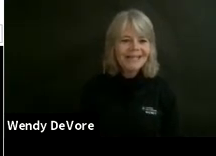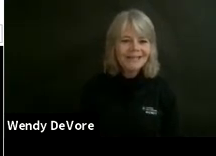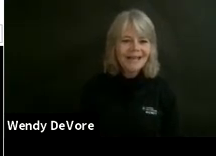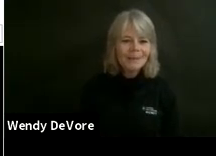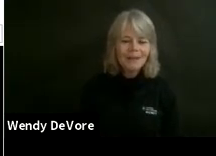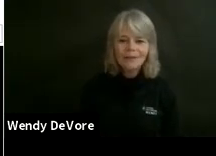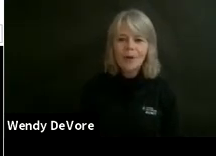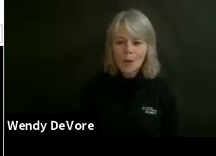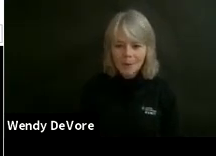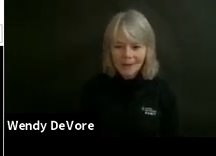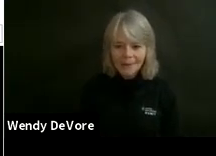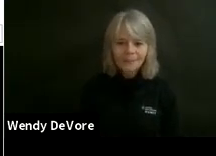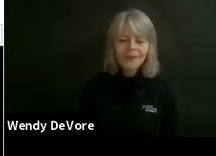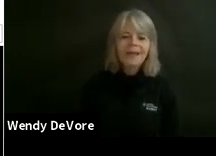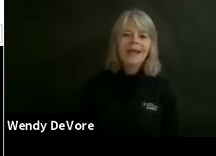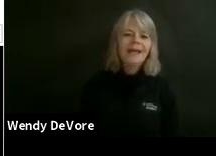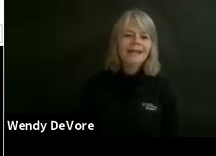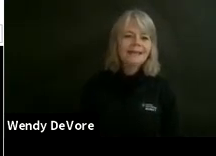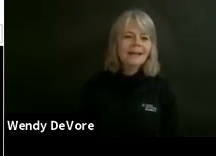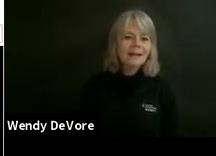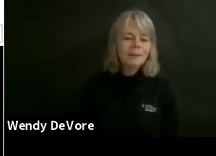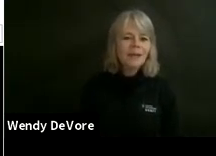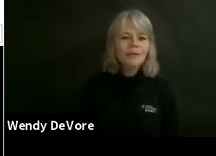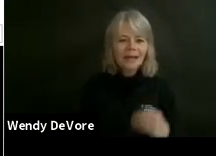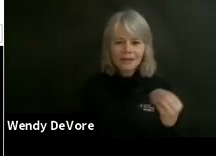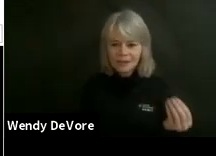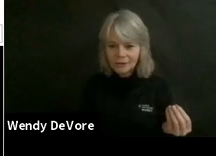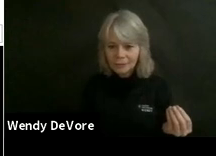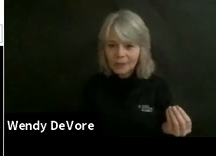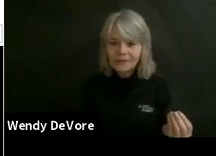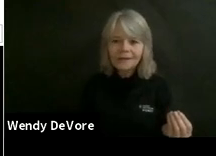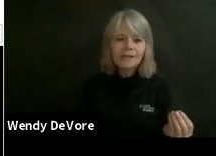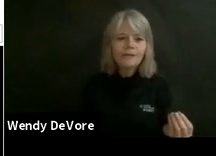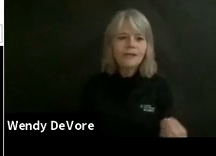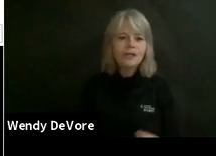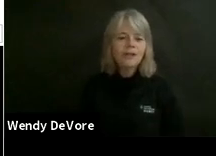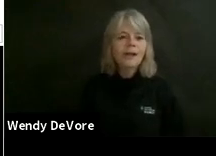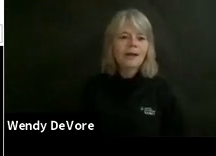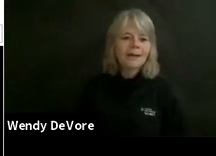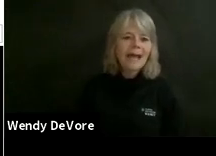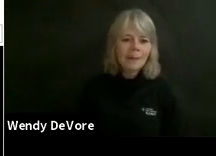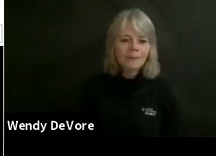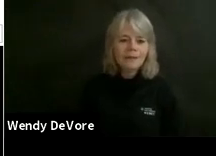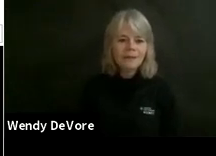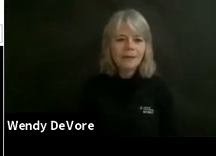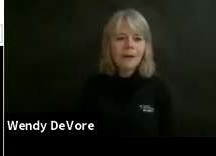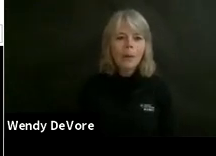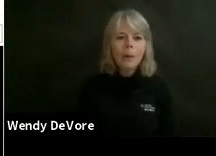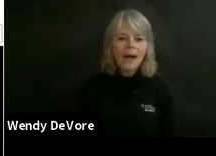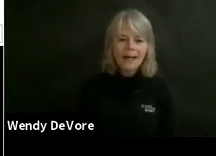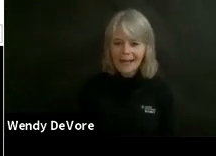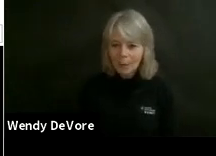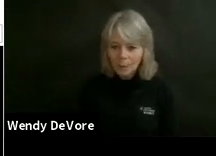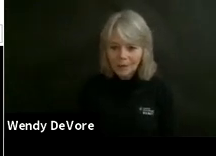screen, his name is Omar. And he was actually just recently featured on APSI's